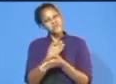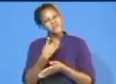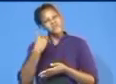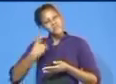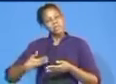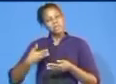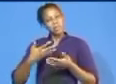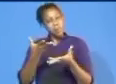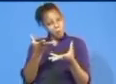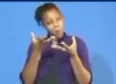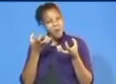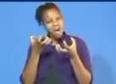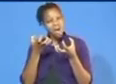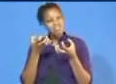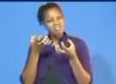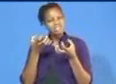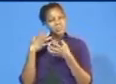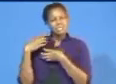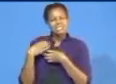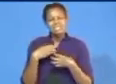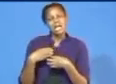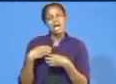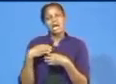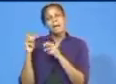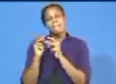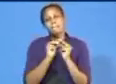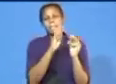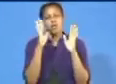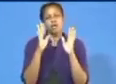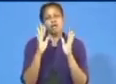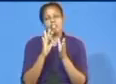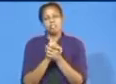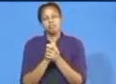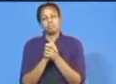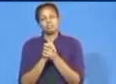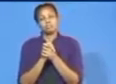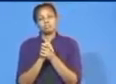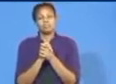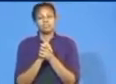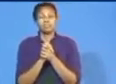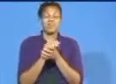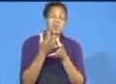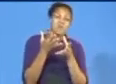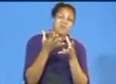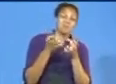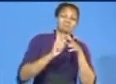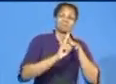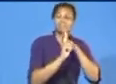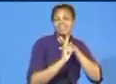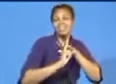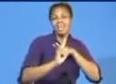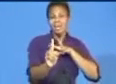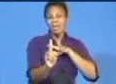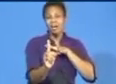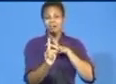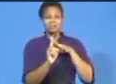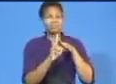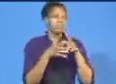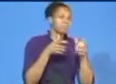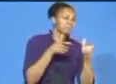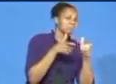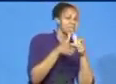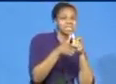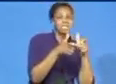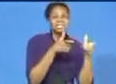a miracle in our quest for getting away from, getting out of, dealing